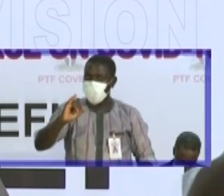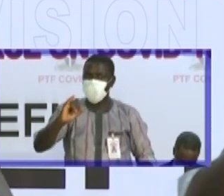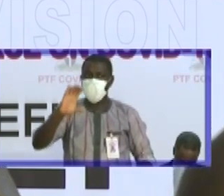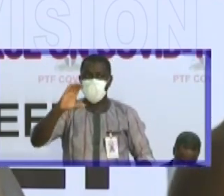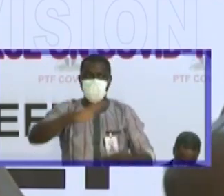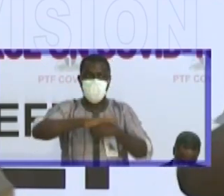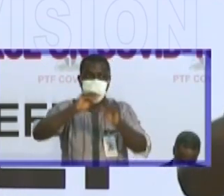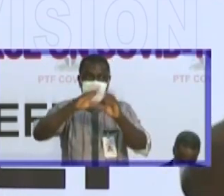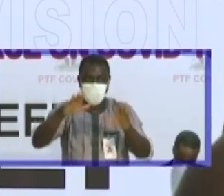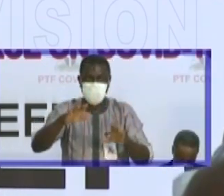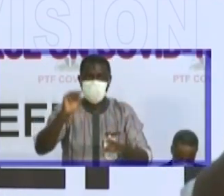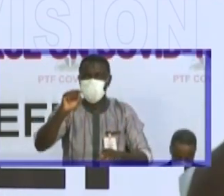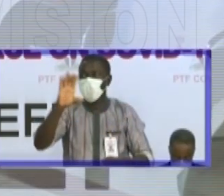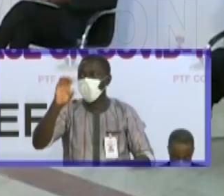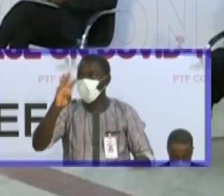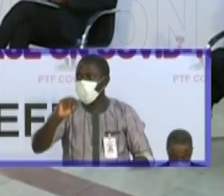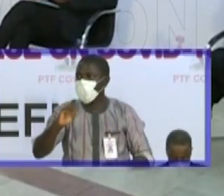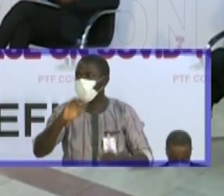kogicovid19.com.ng. Thank you.